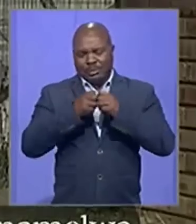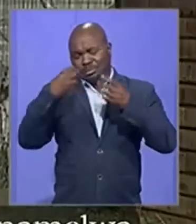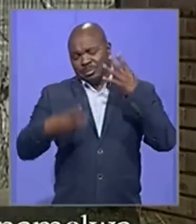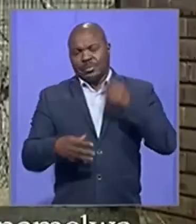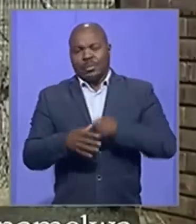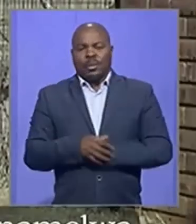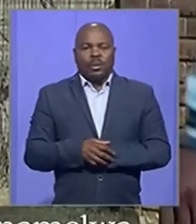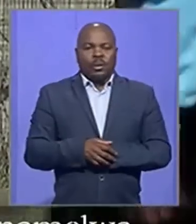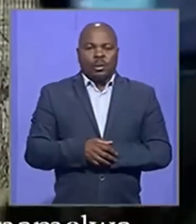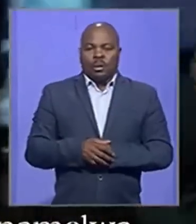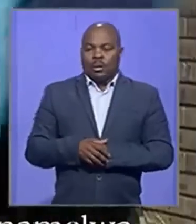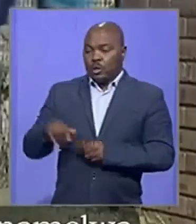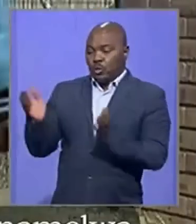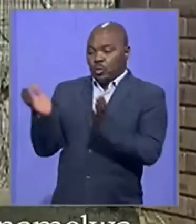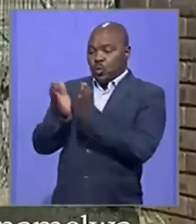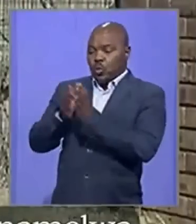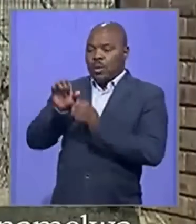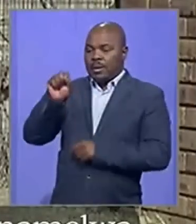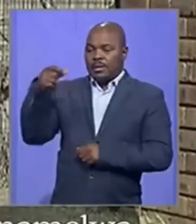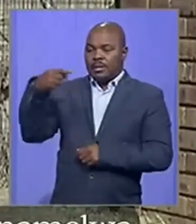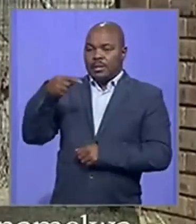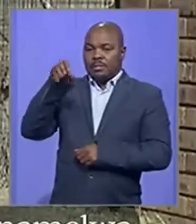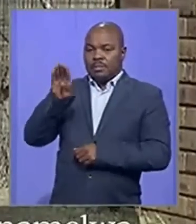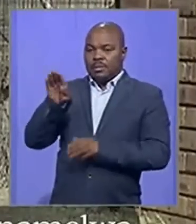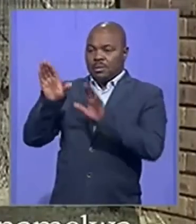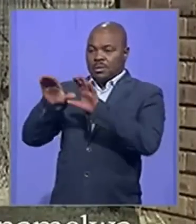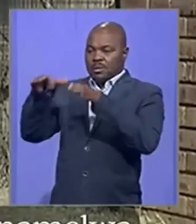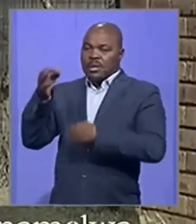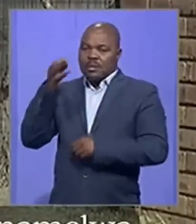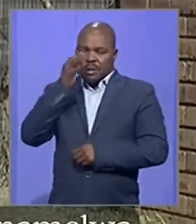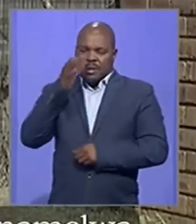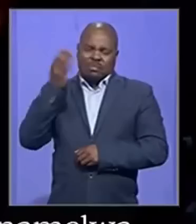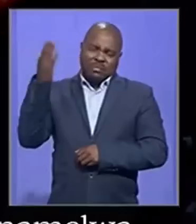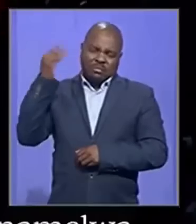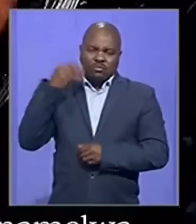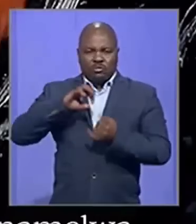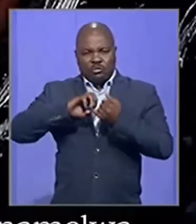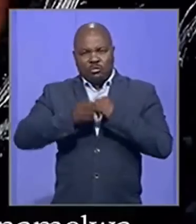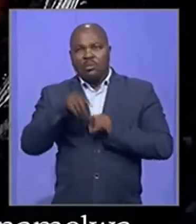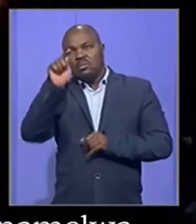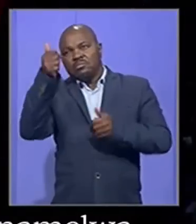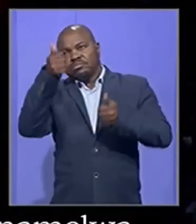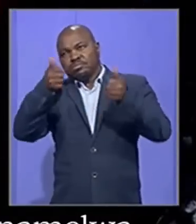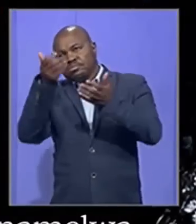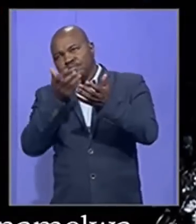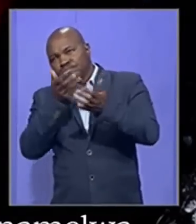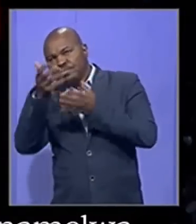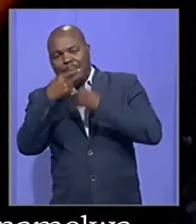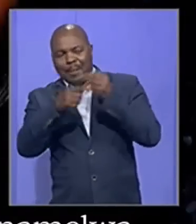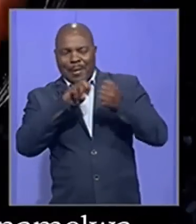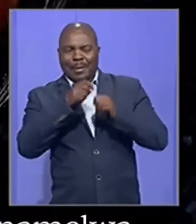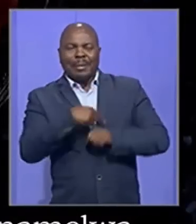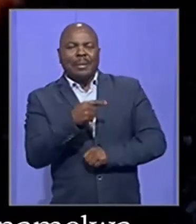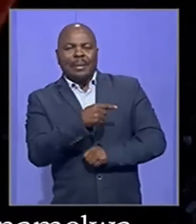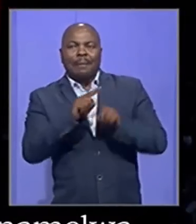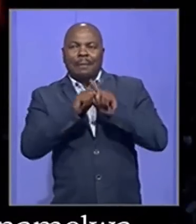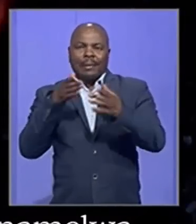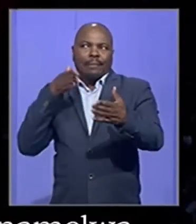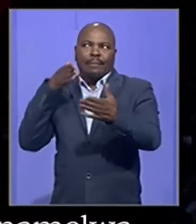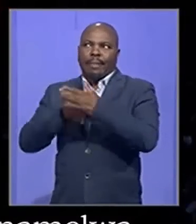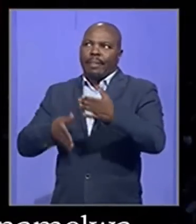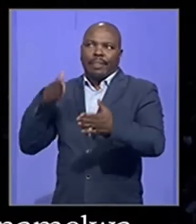Kemedi ya lekgotlataolo la sekolo ya re ntse ba leka go ikgolaganya le batlhankela ba ba maleba ka ga morero ono mme ba se